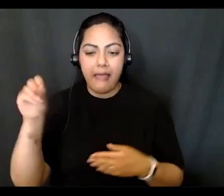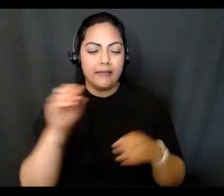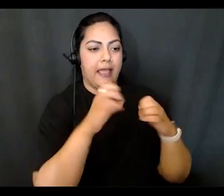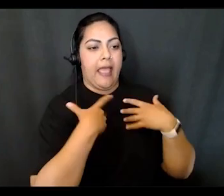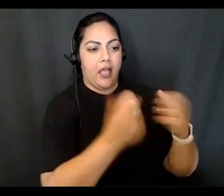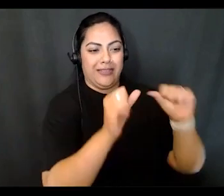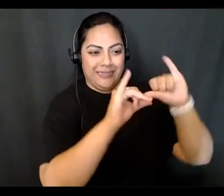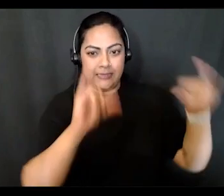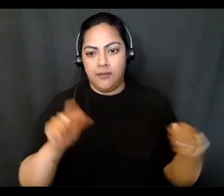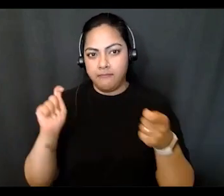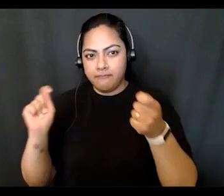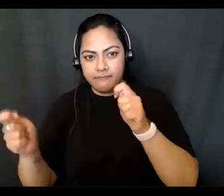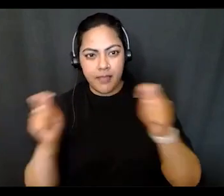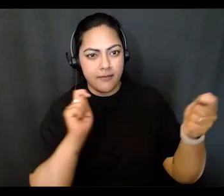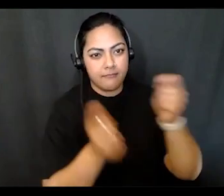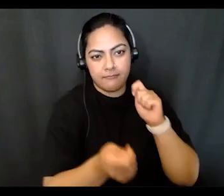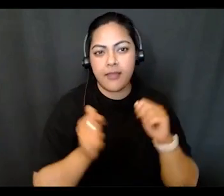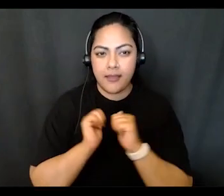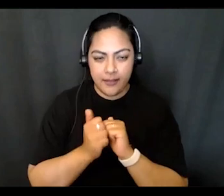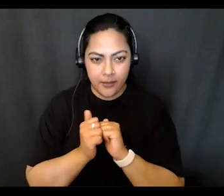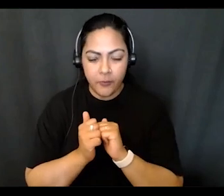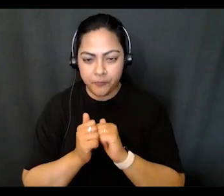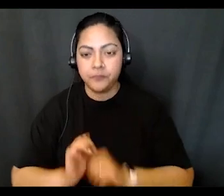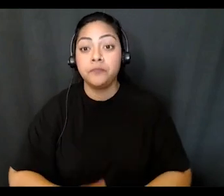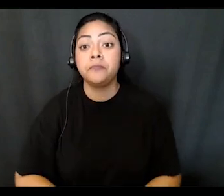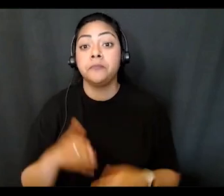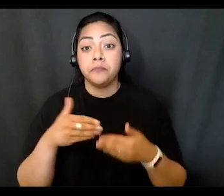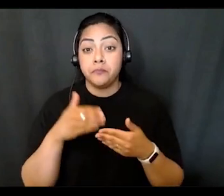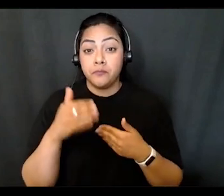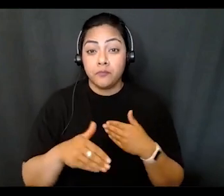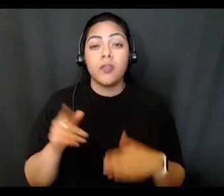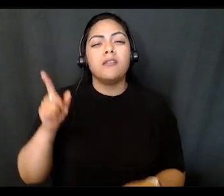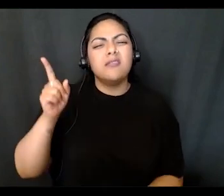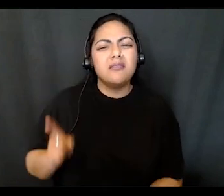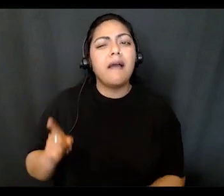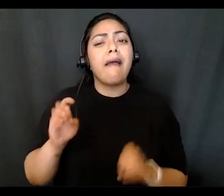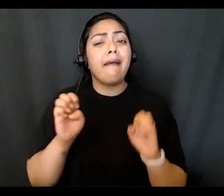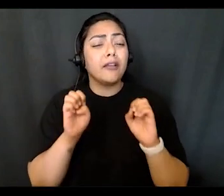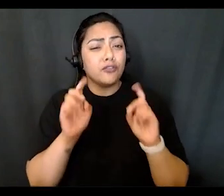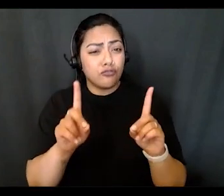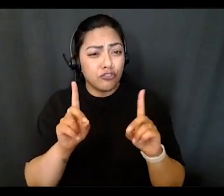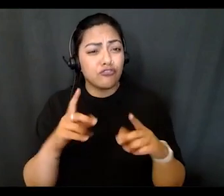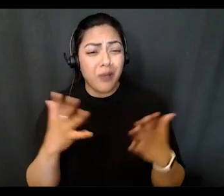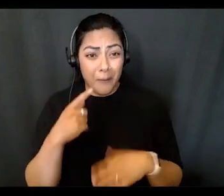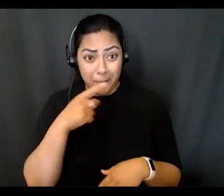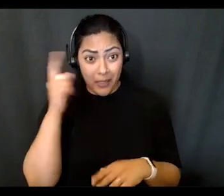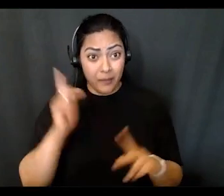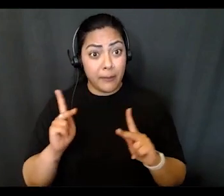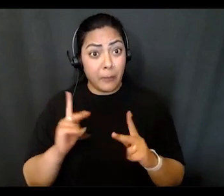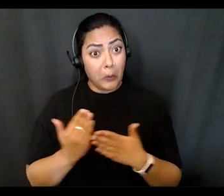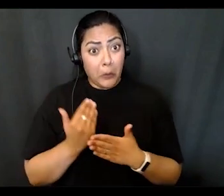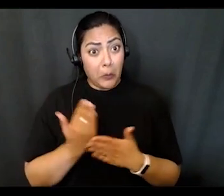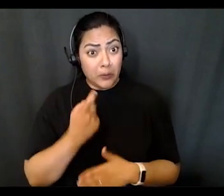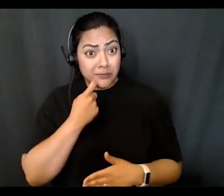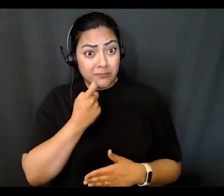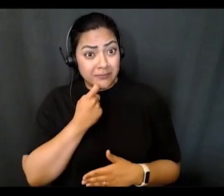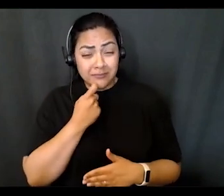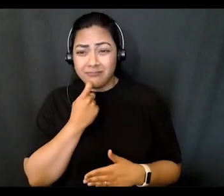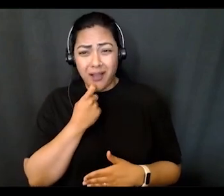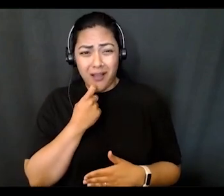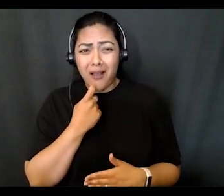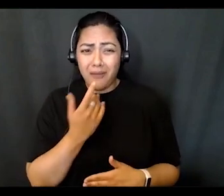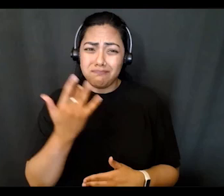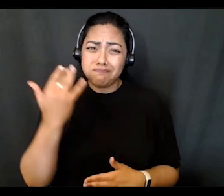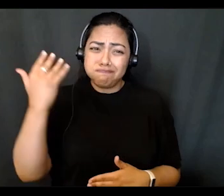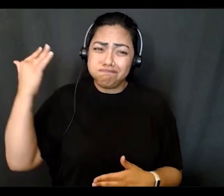So as we know from Dr. Dryden's presentations, Black communities are not new to Canada. There is a long history of